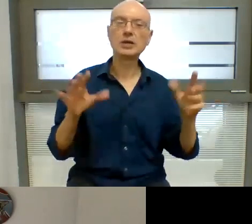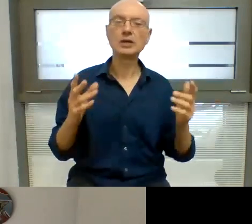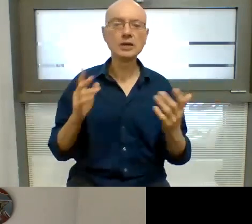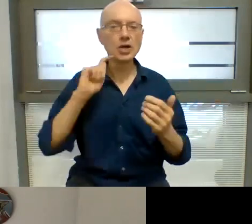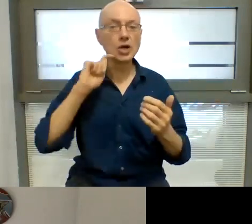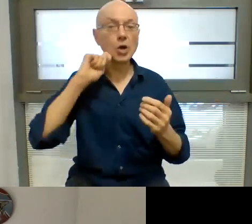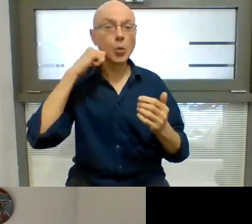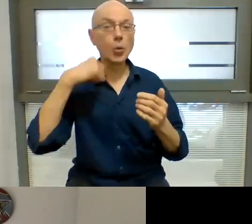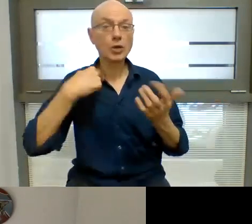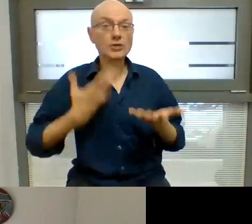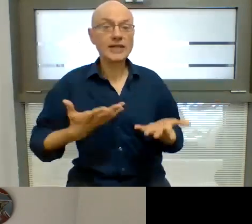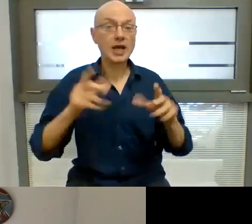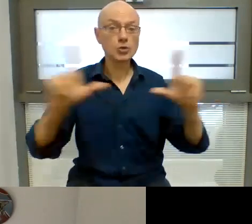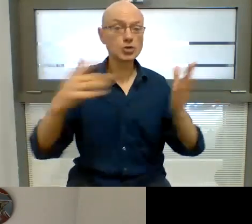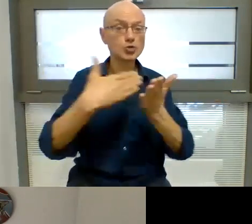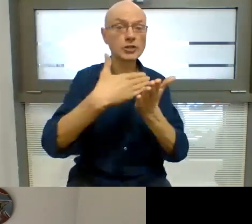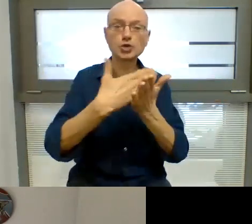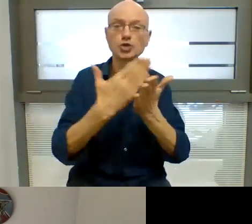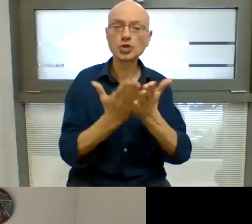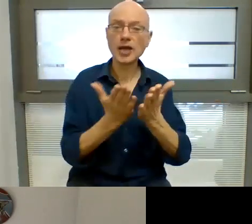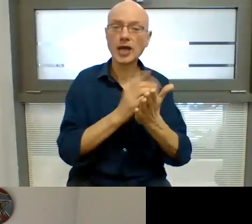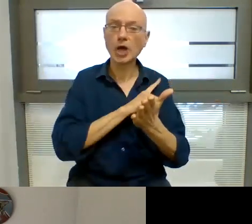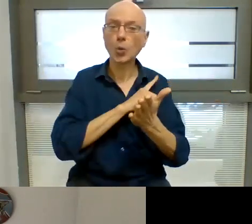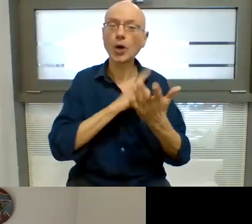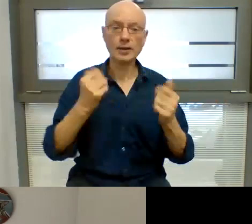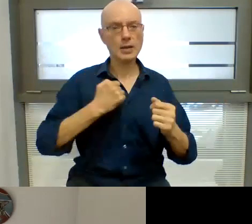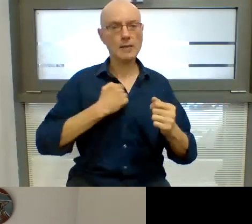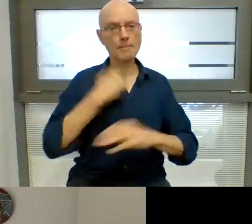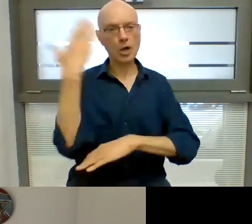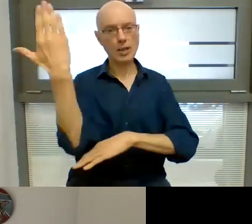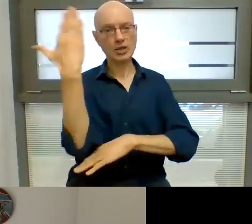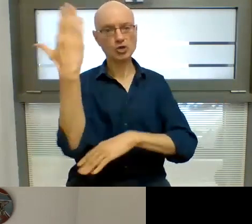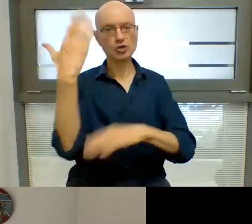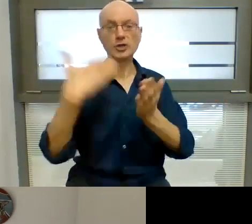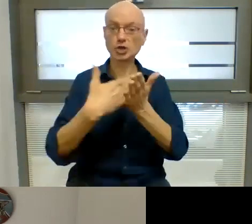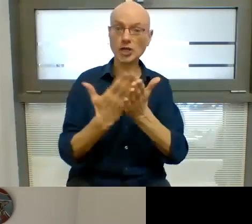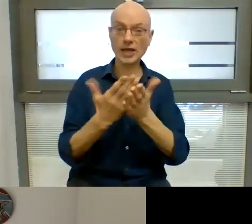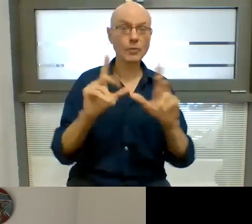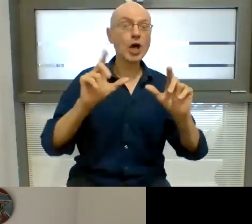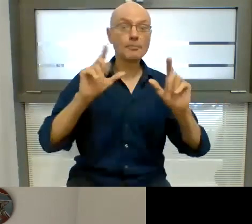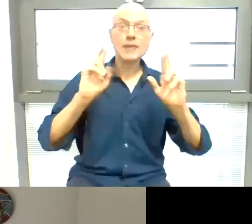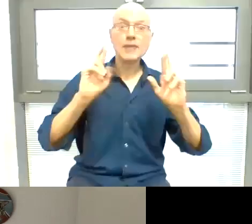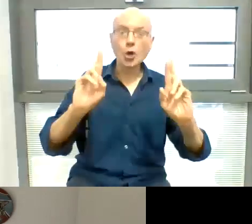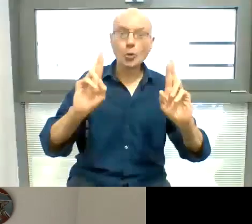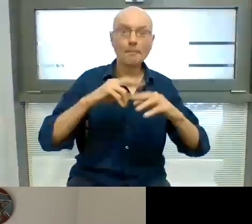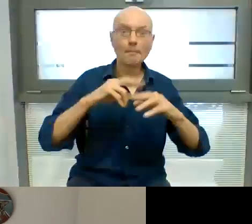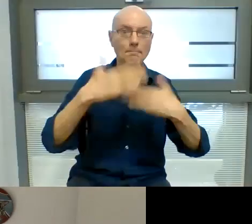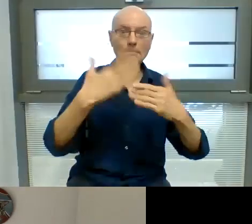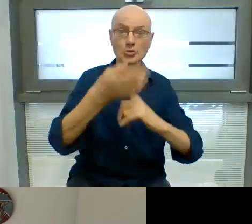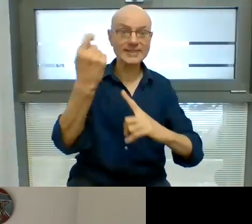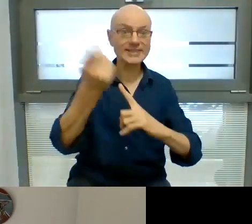do a share screen now to share my talk. Hopefully this is going to work and we won't have any